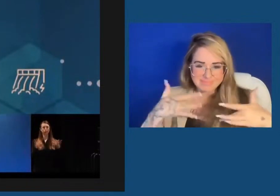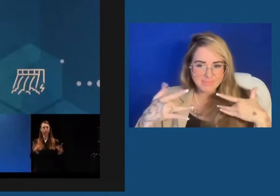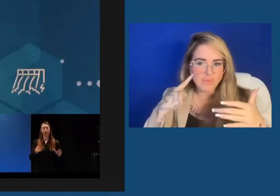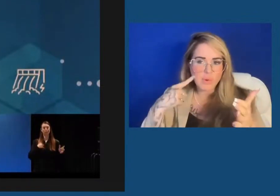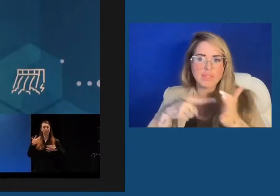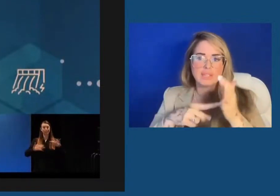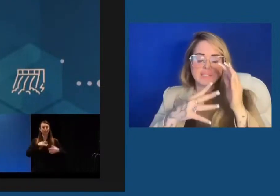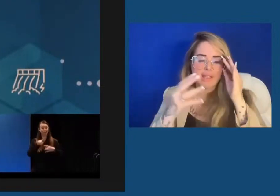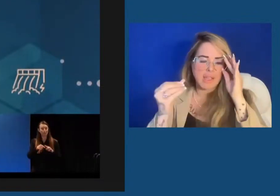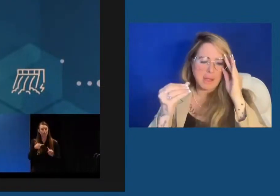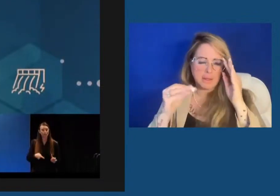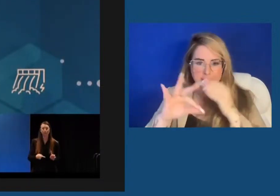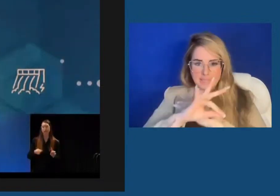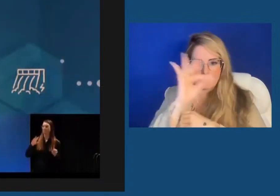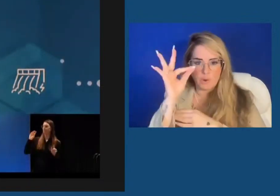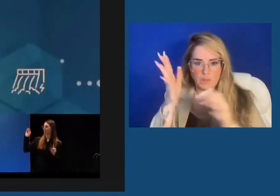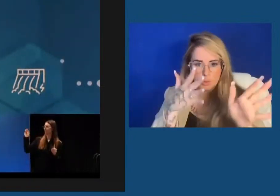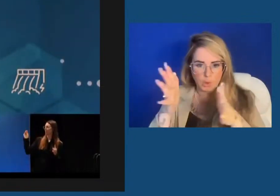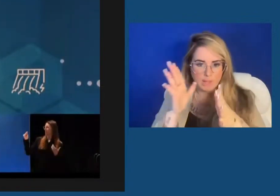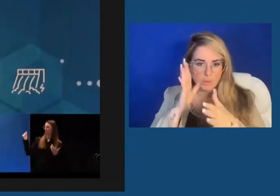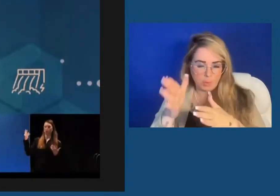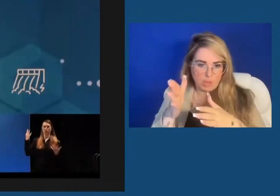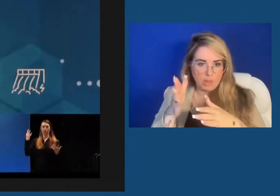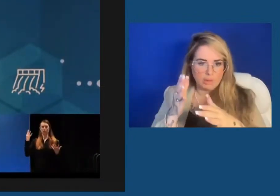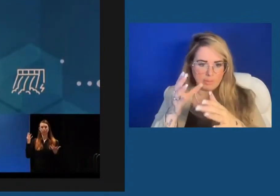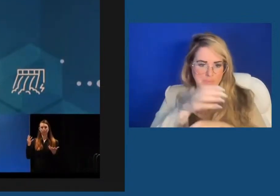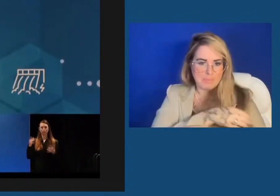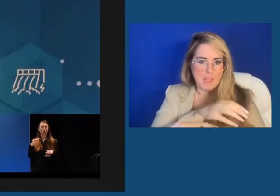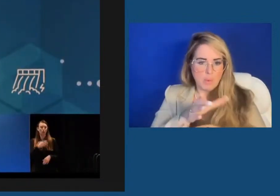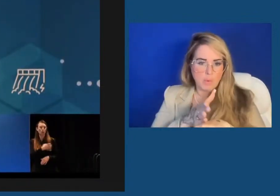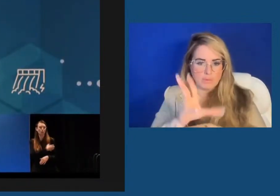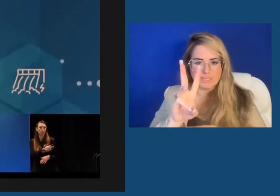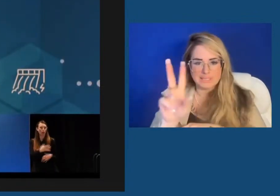And Sunrise Wind will power over 600,000